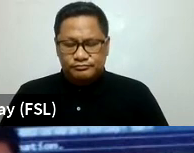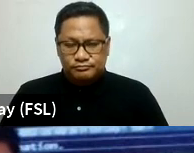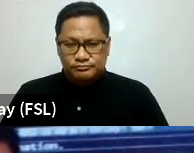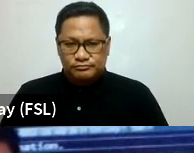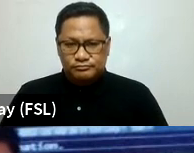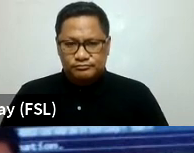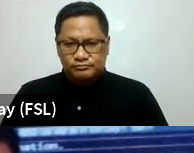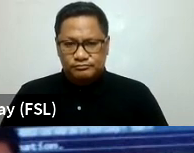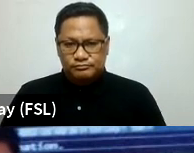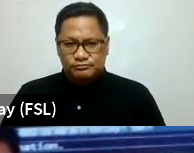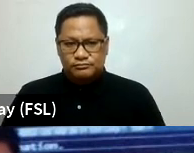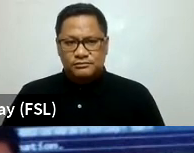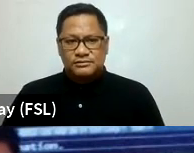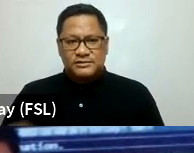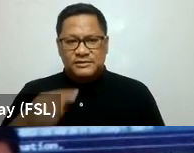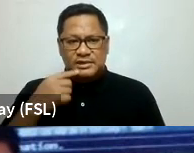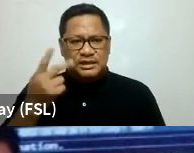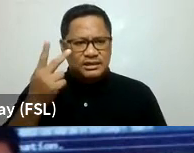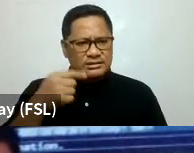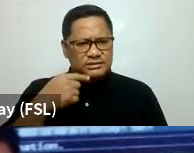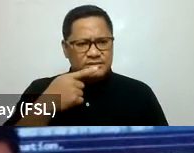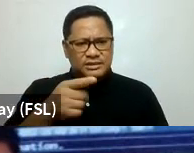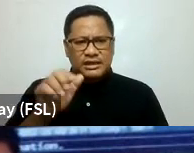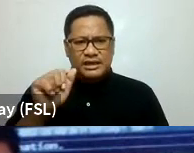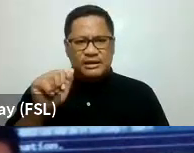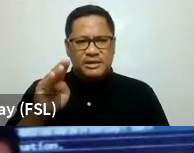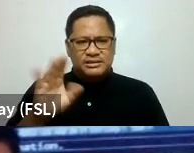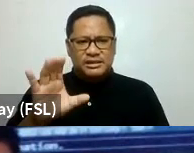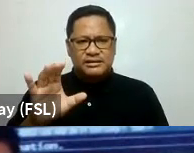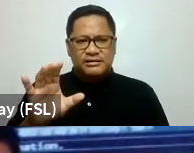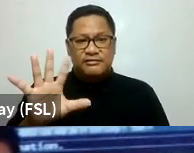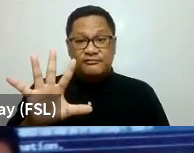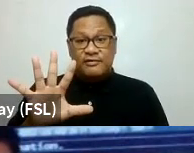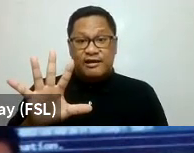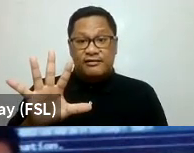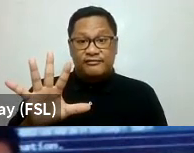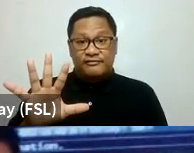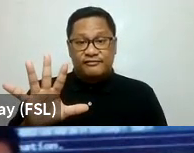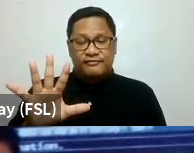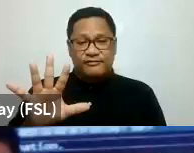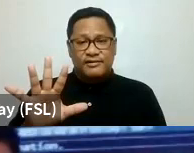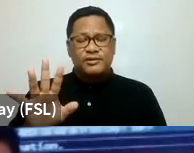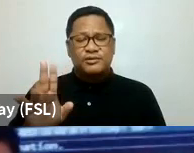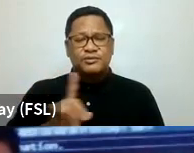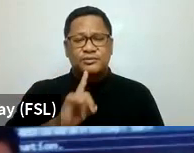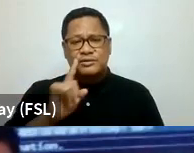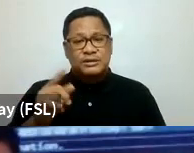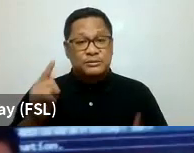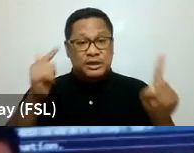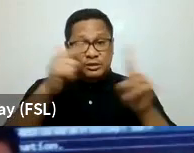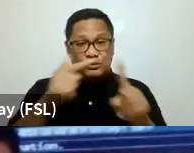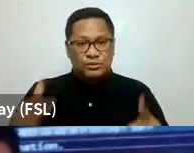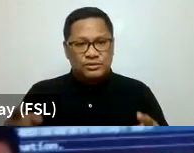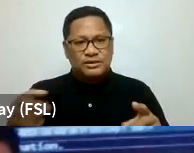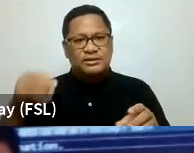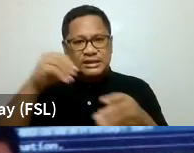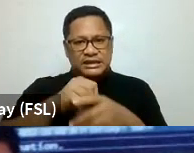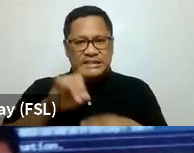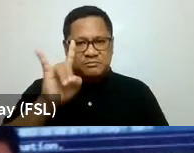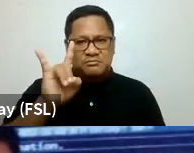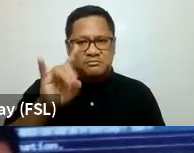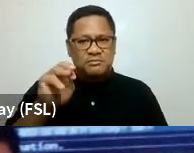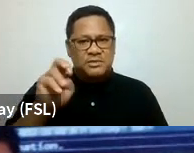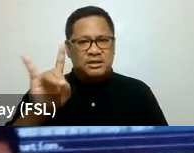Sa ABC5 ito. Sabi ko, wow, pasok na naman ako. In track na naman ako sa aking goal to be in the media.